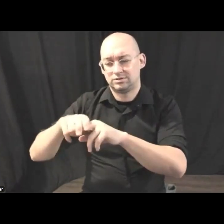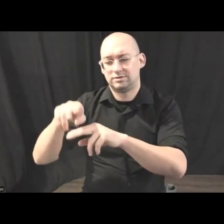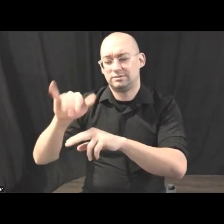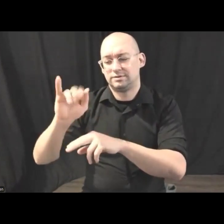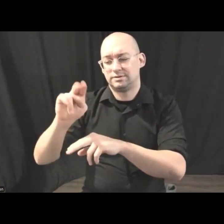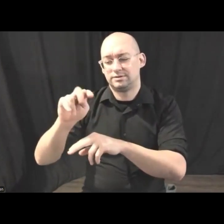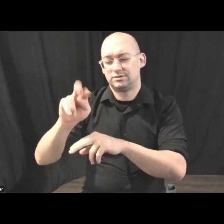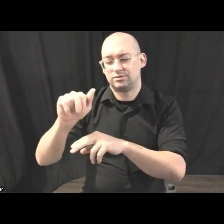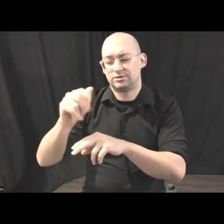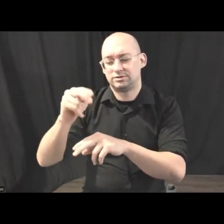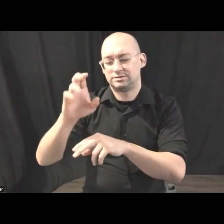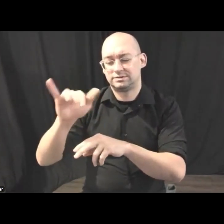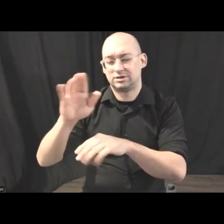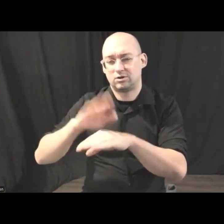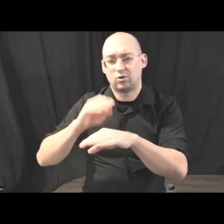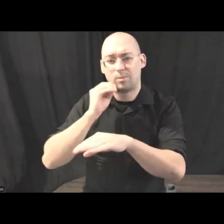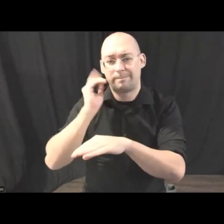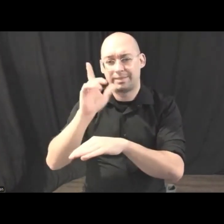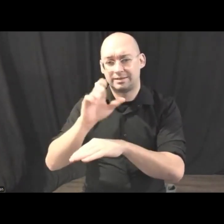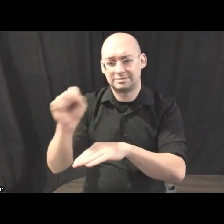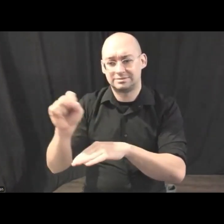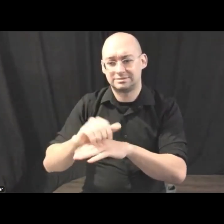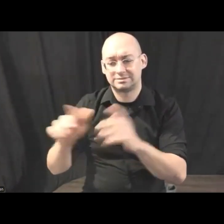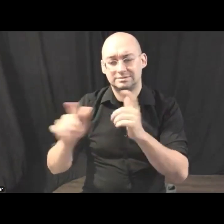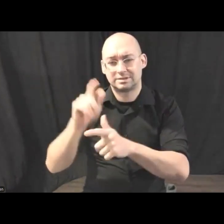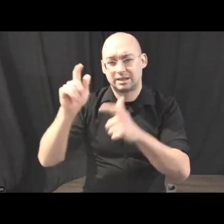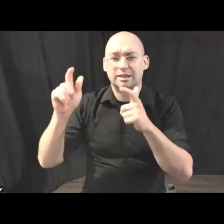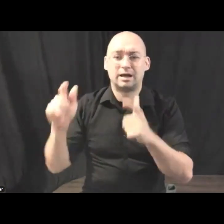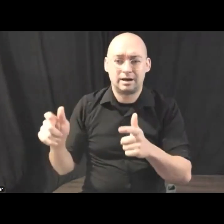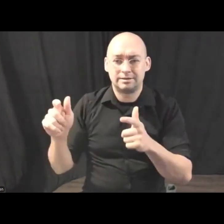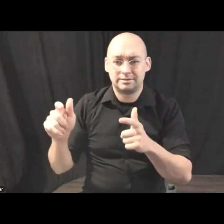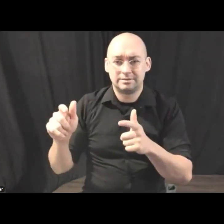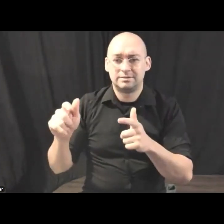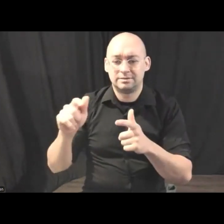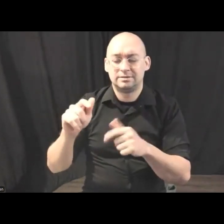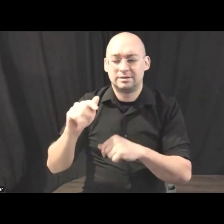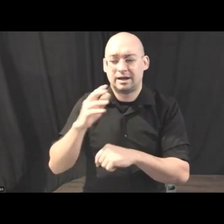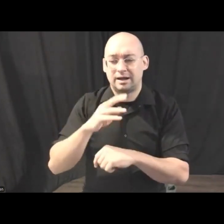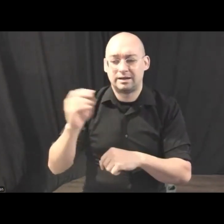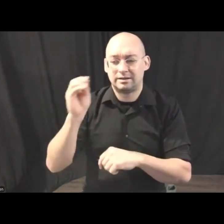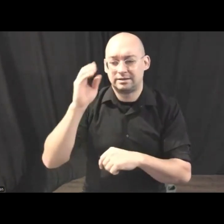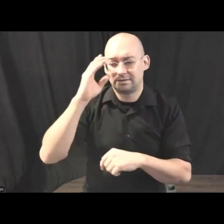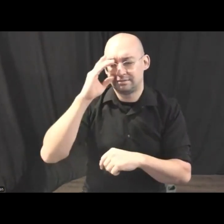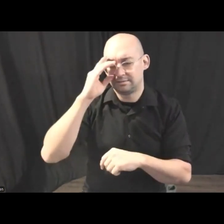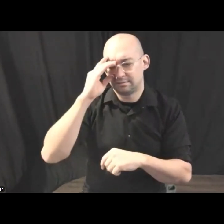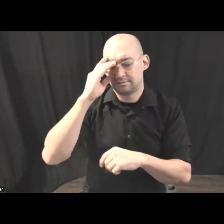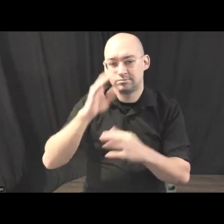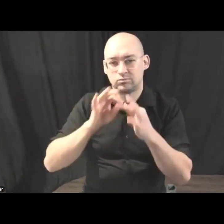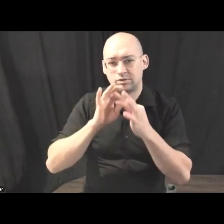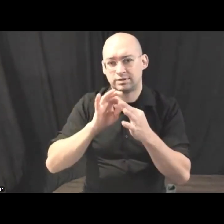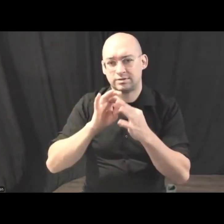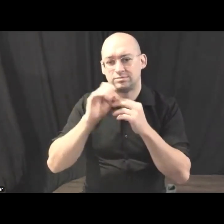as well. So it is a lot, and I think as it relates to particularly